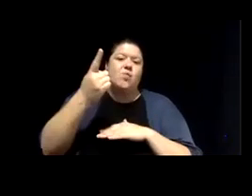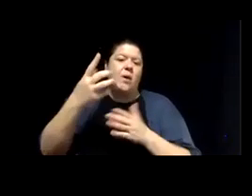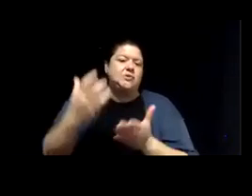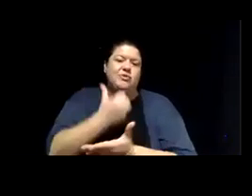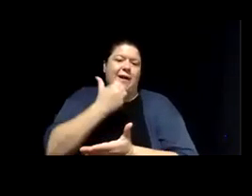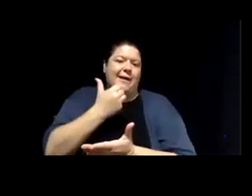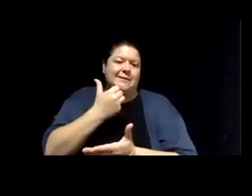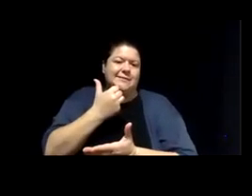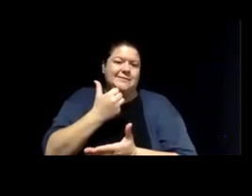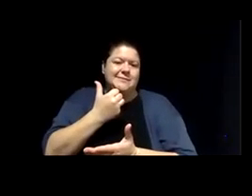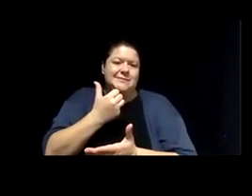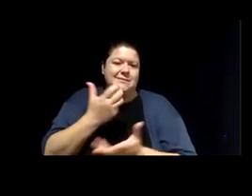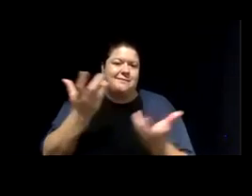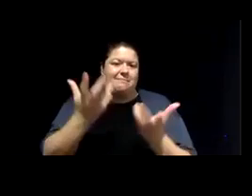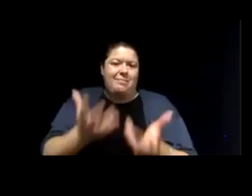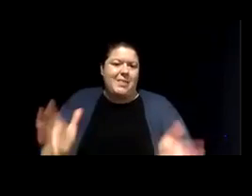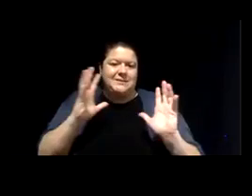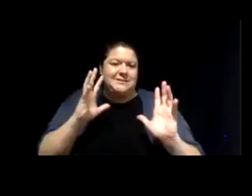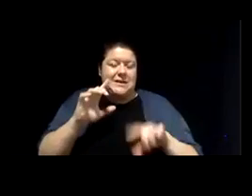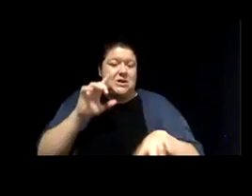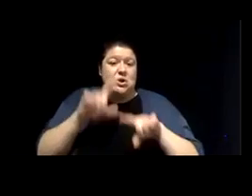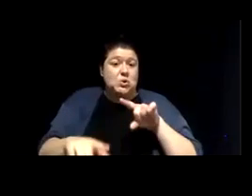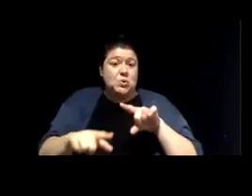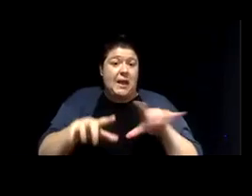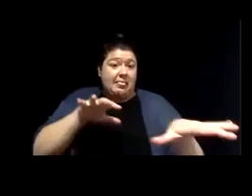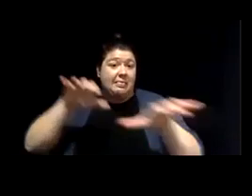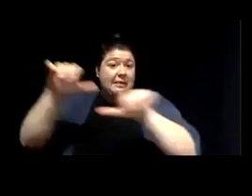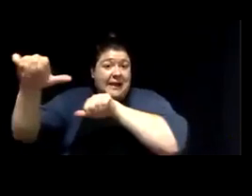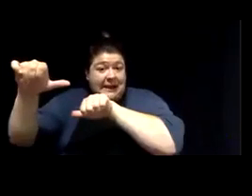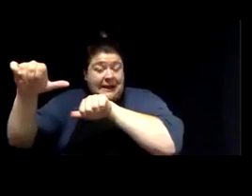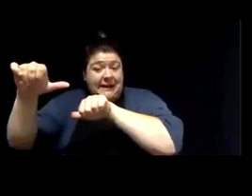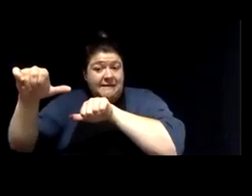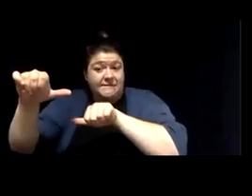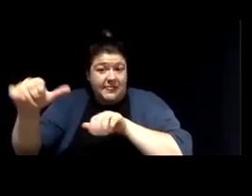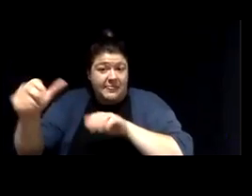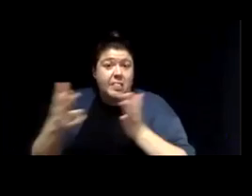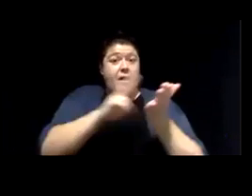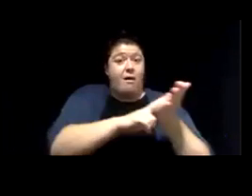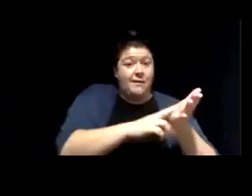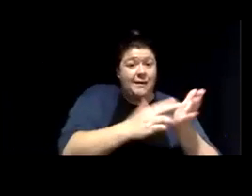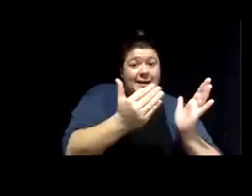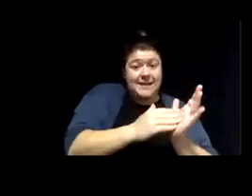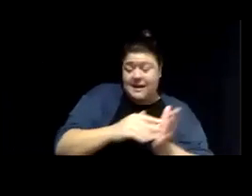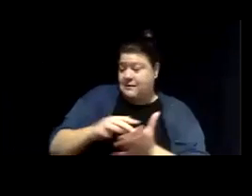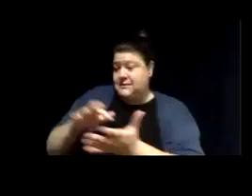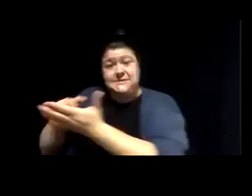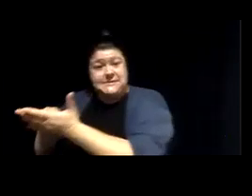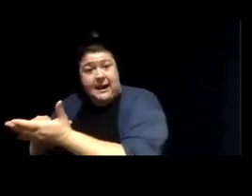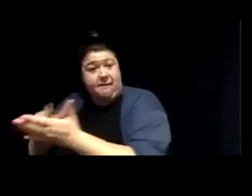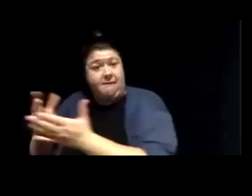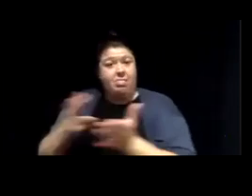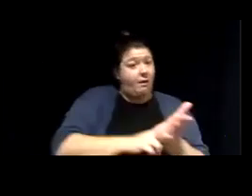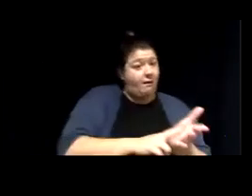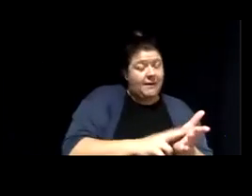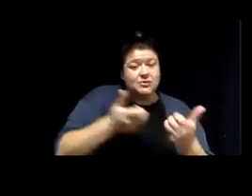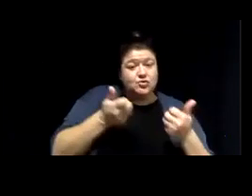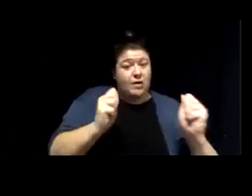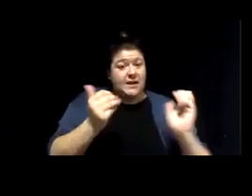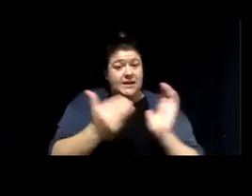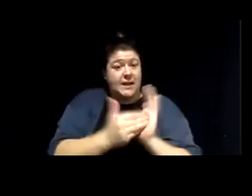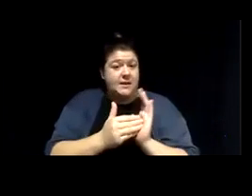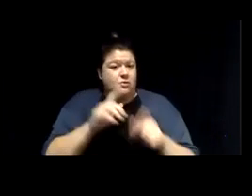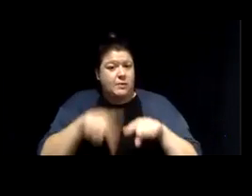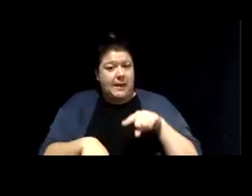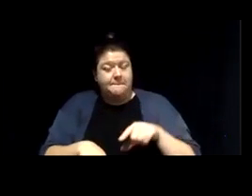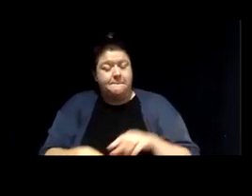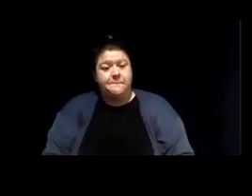back in there and take the exam and then leave. Go, study some more, come back and try again. This is not the way it works. I